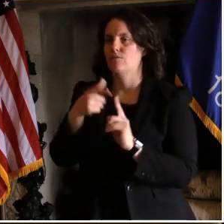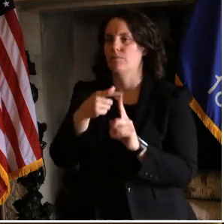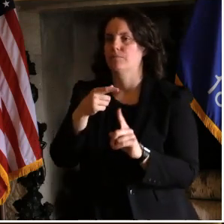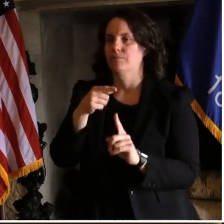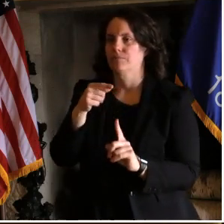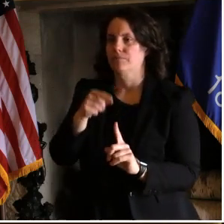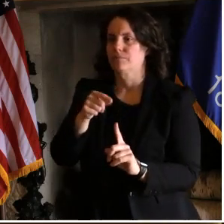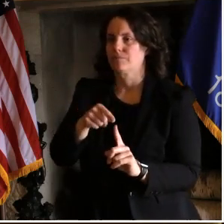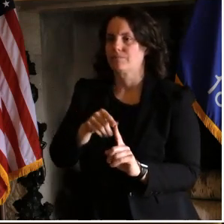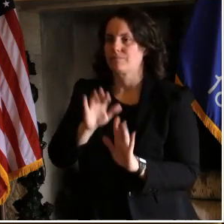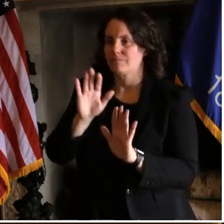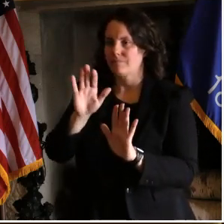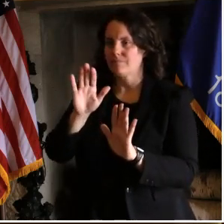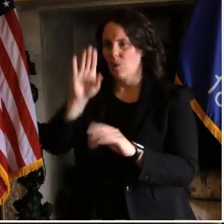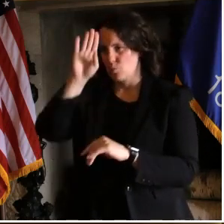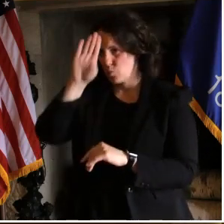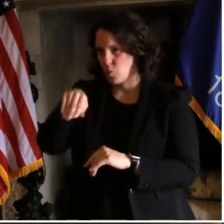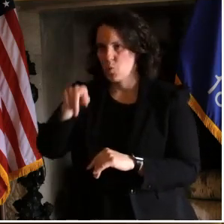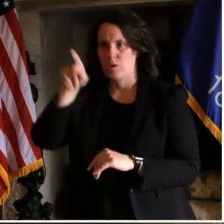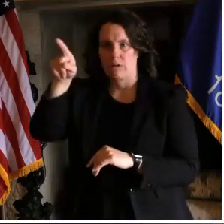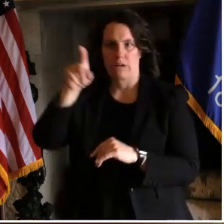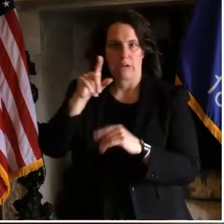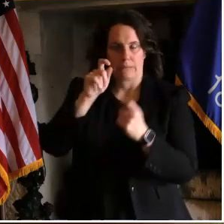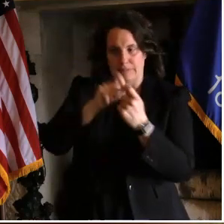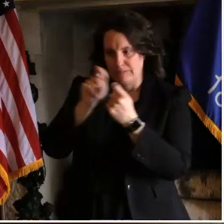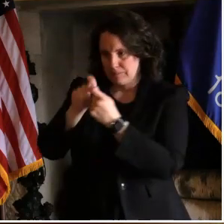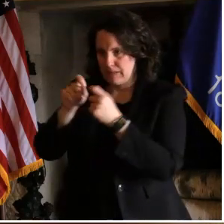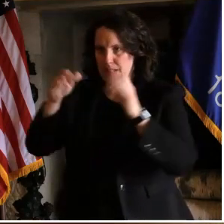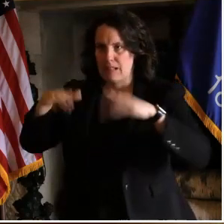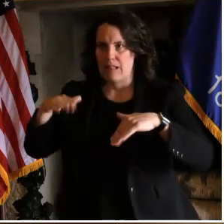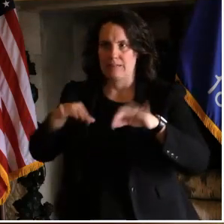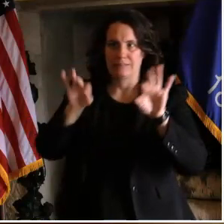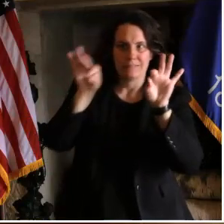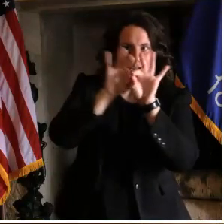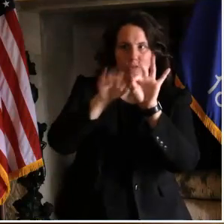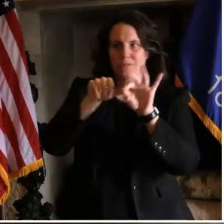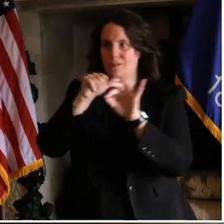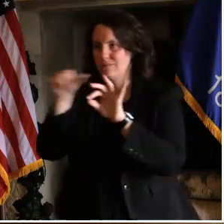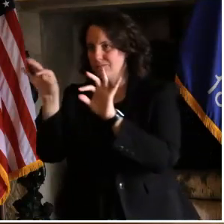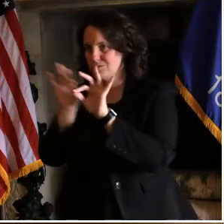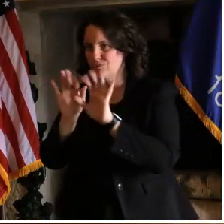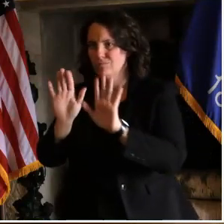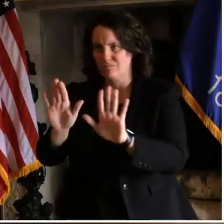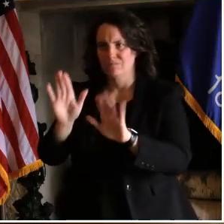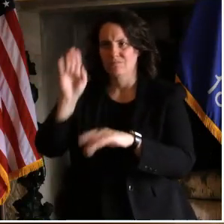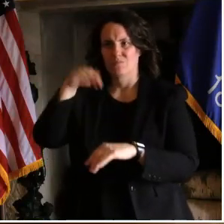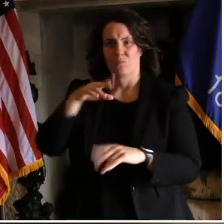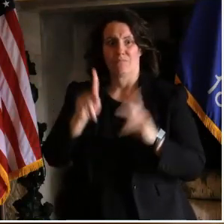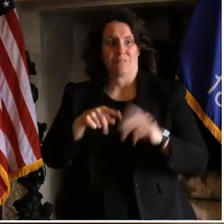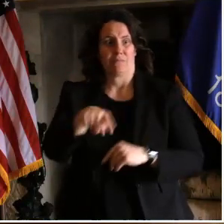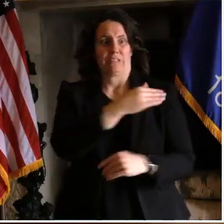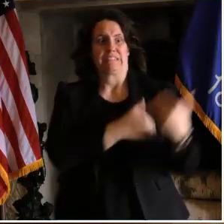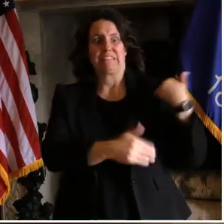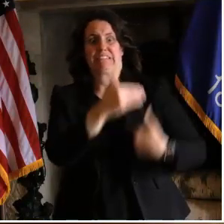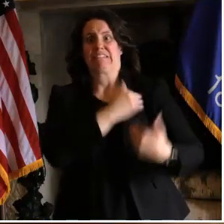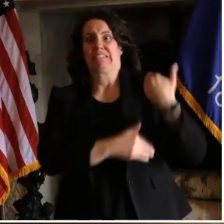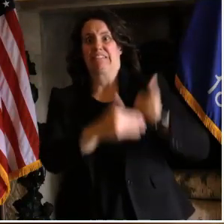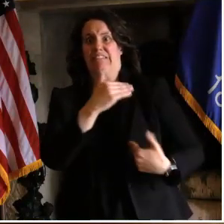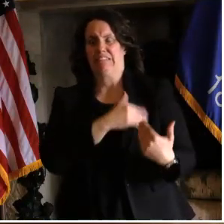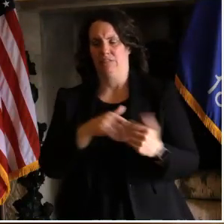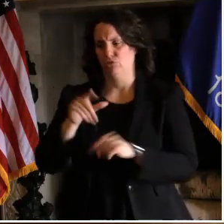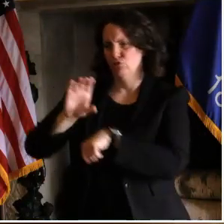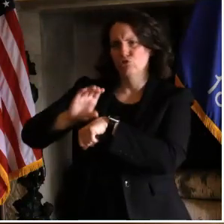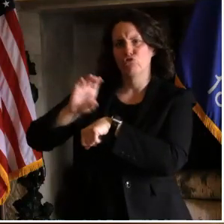on what exactly is considered essential and non-essential, but we've received a lot of questions from churches, since that's obviously not a